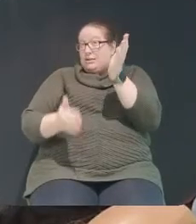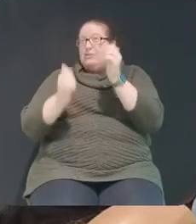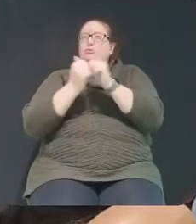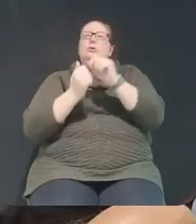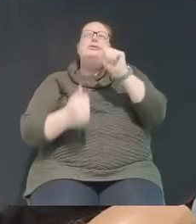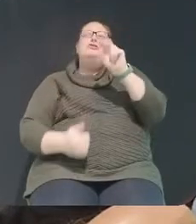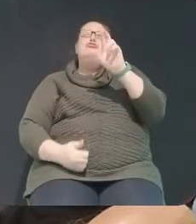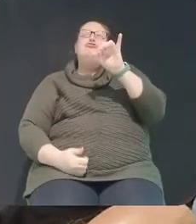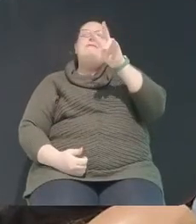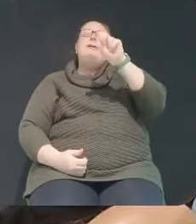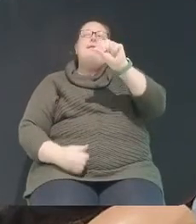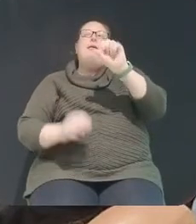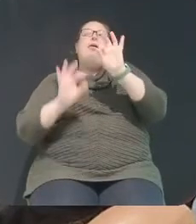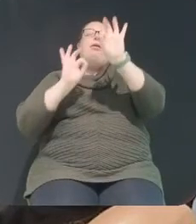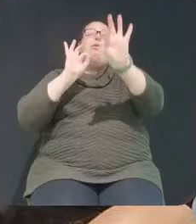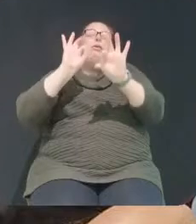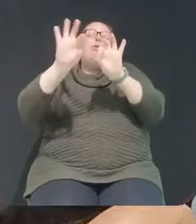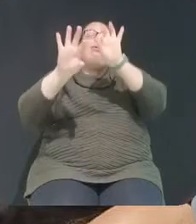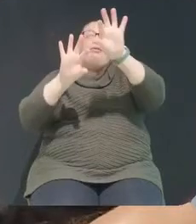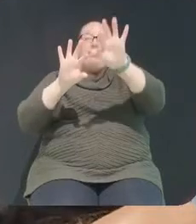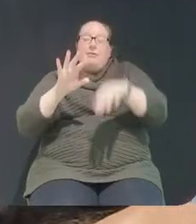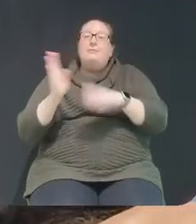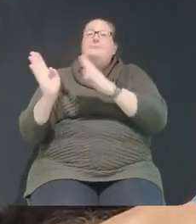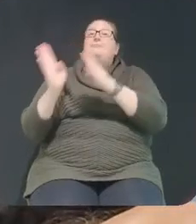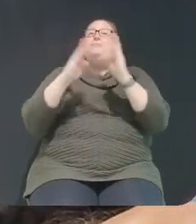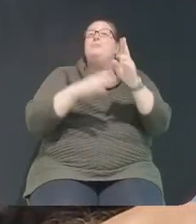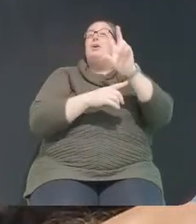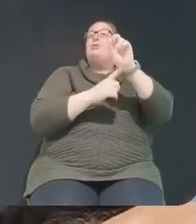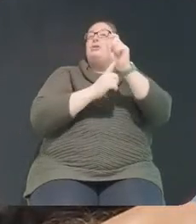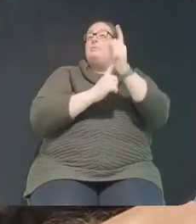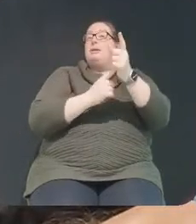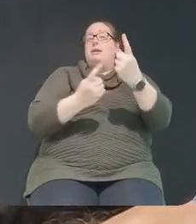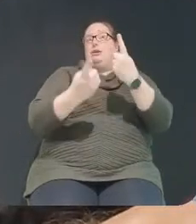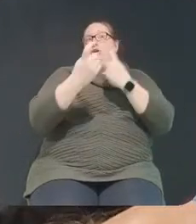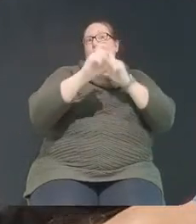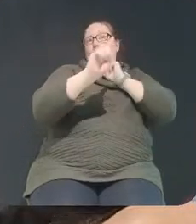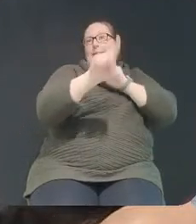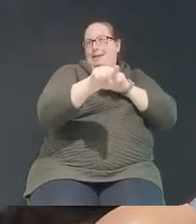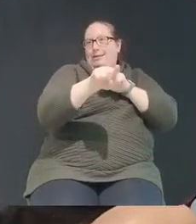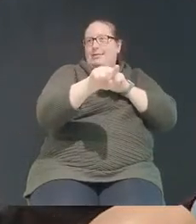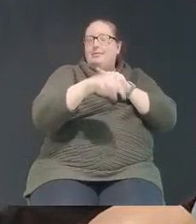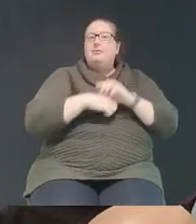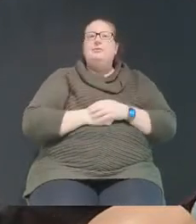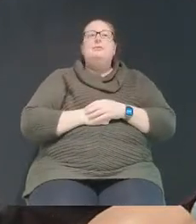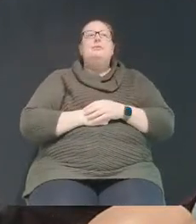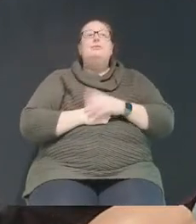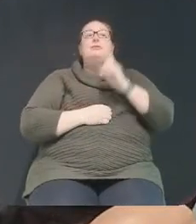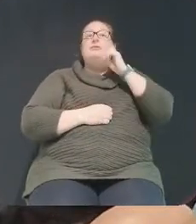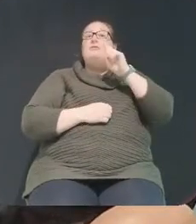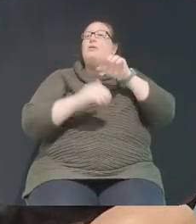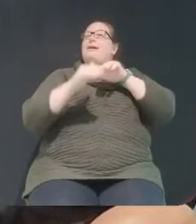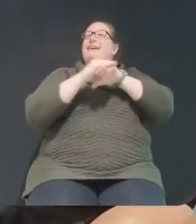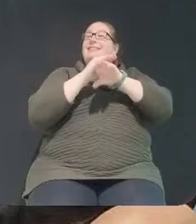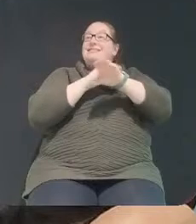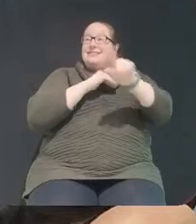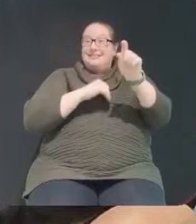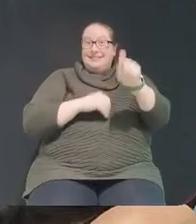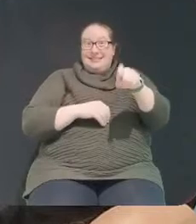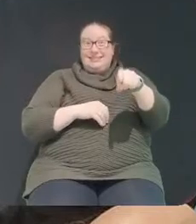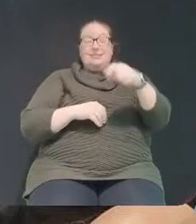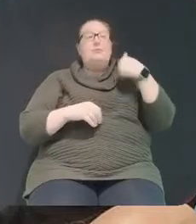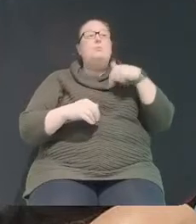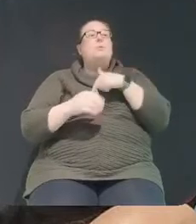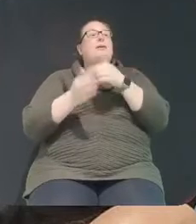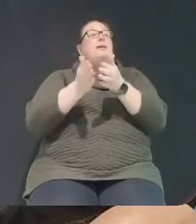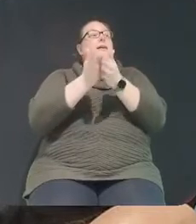trivia interspersed, and then a 30-minute Q&A. As far as access needs go, we do ask that